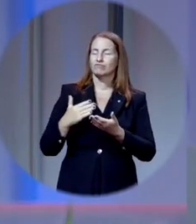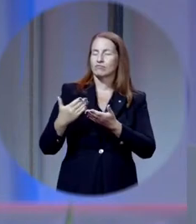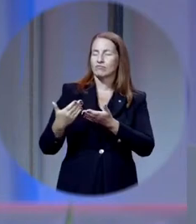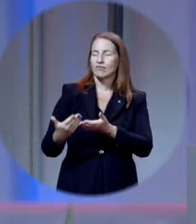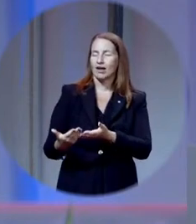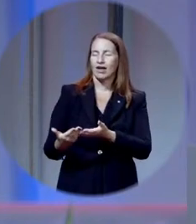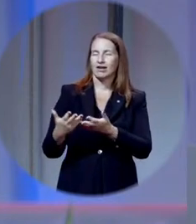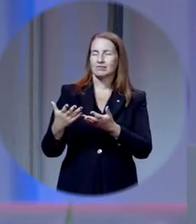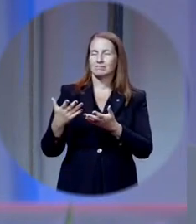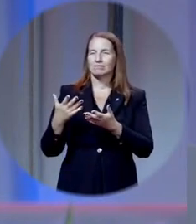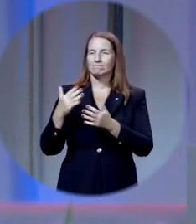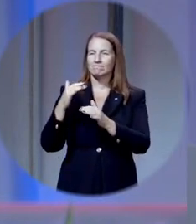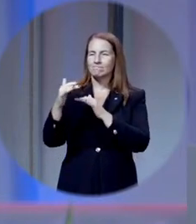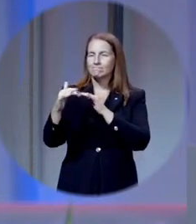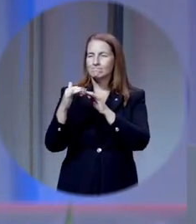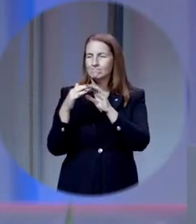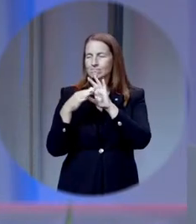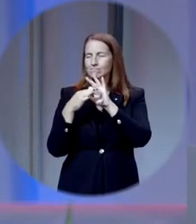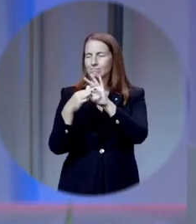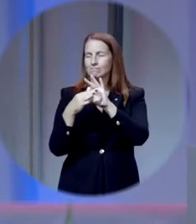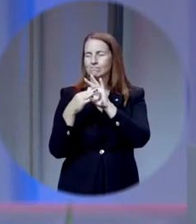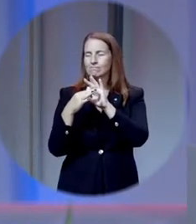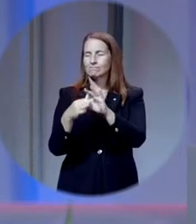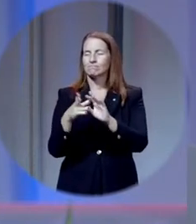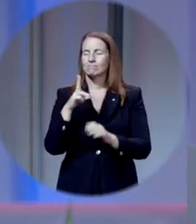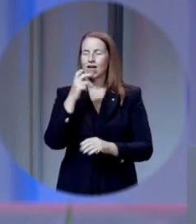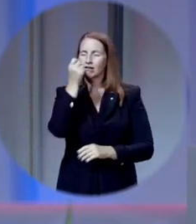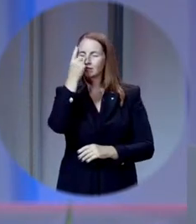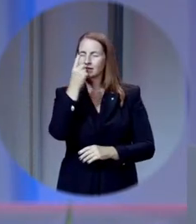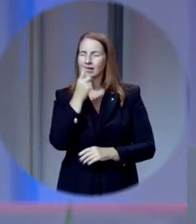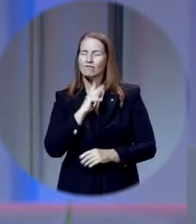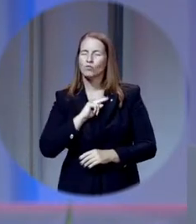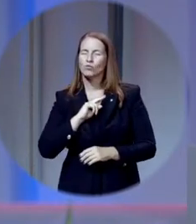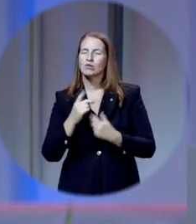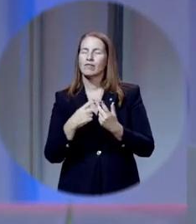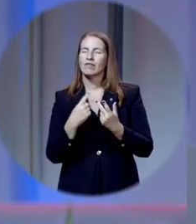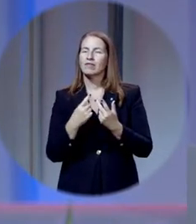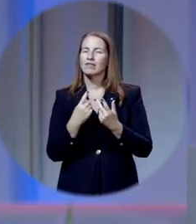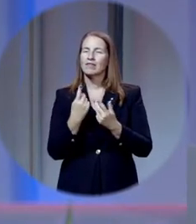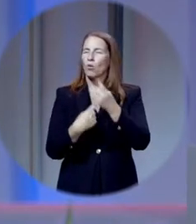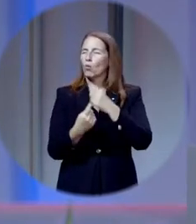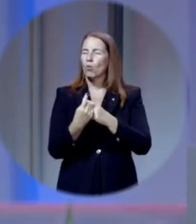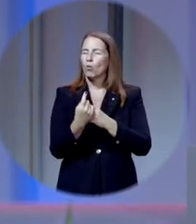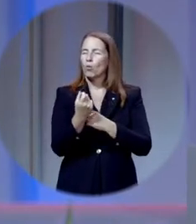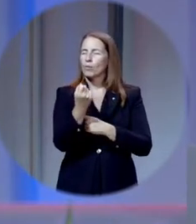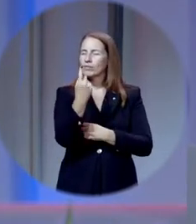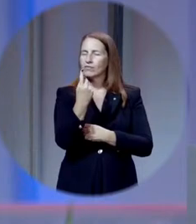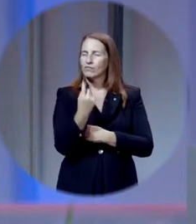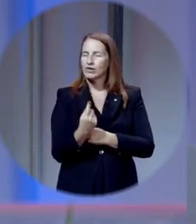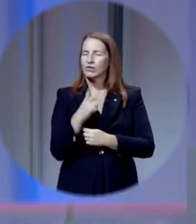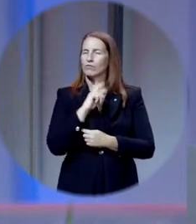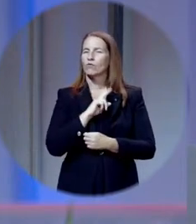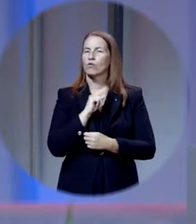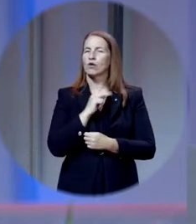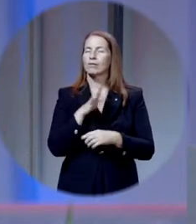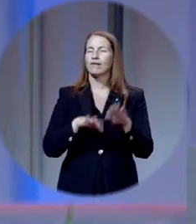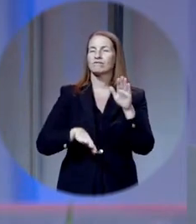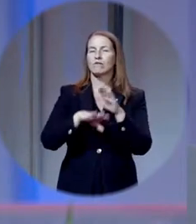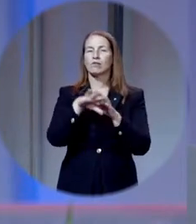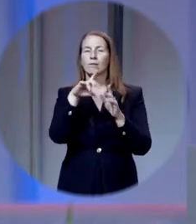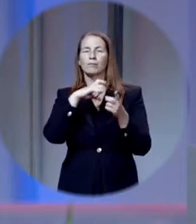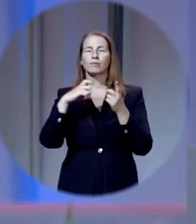understanding of the voices of others, not individual voices, but the ways our multiple voices